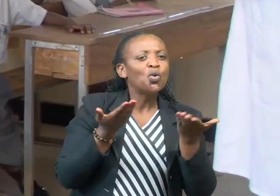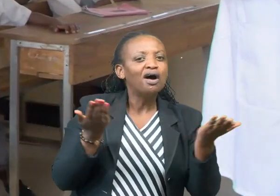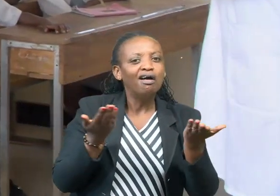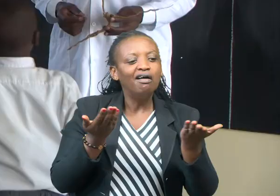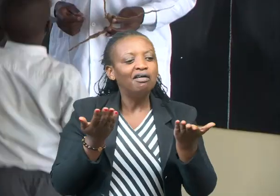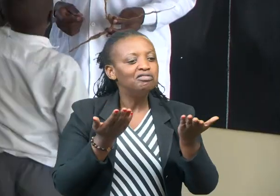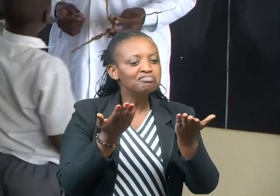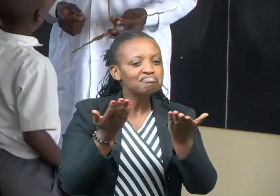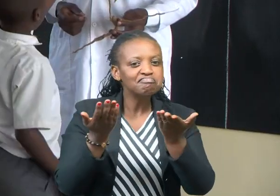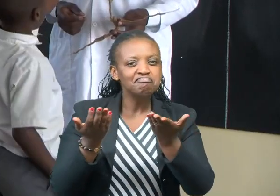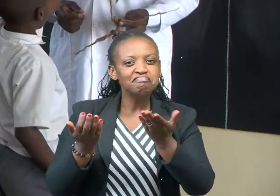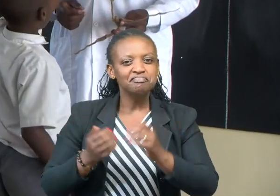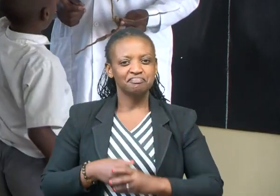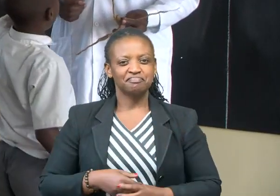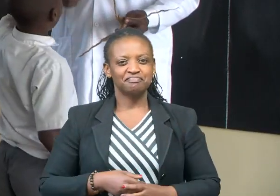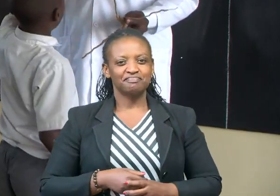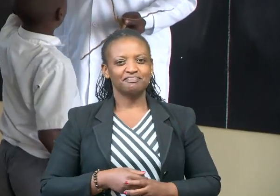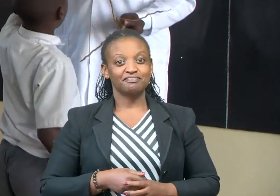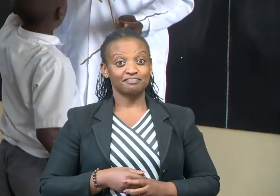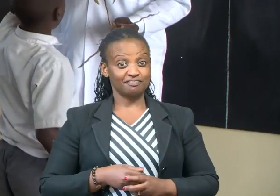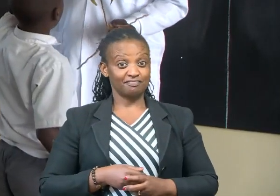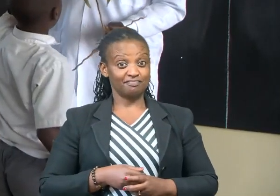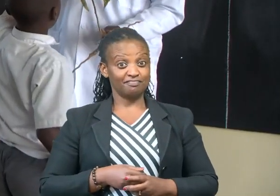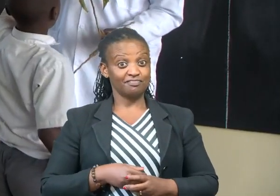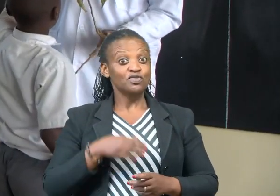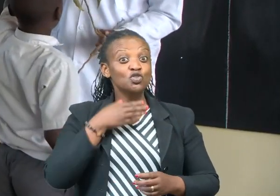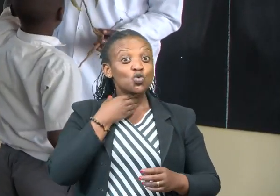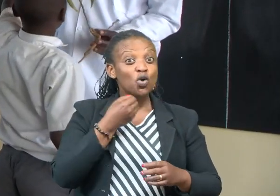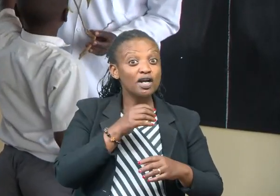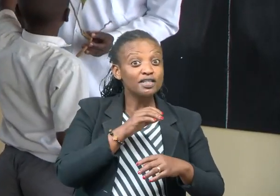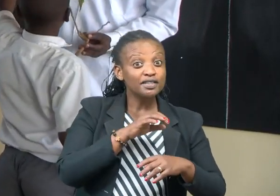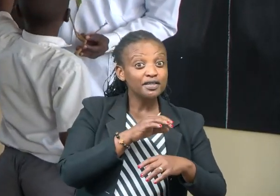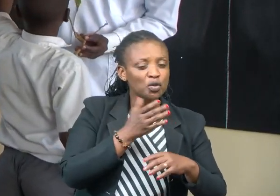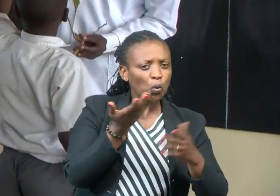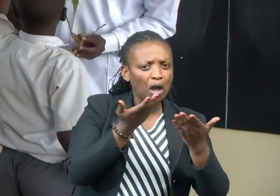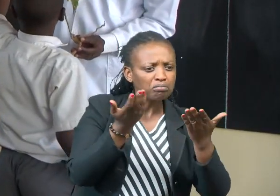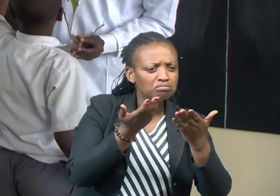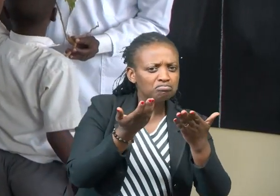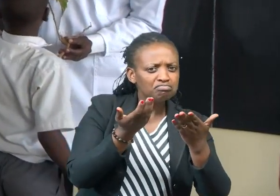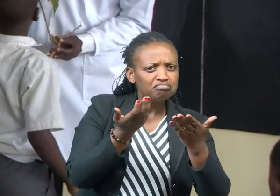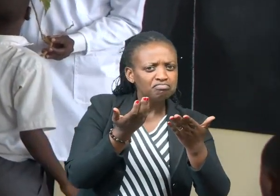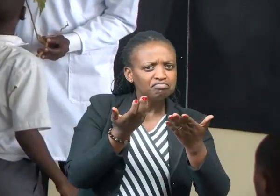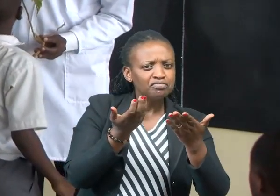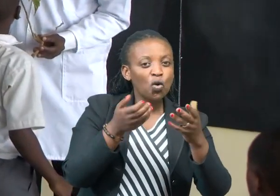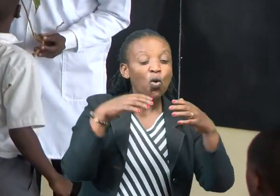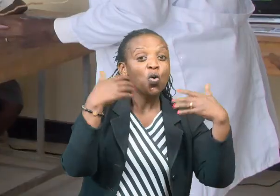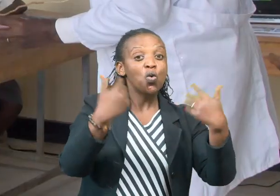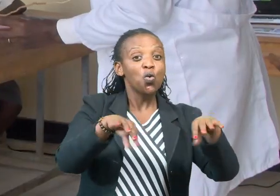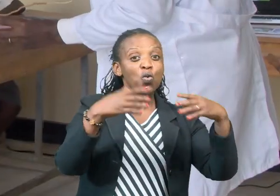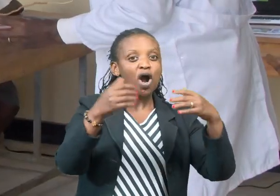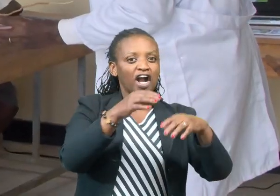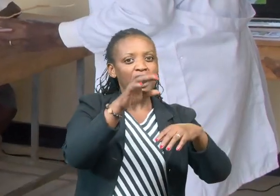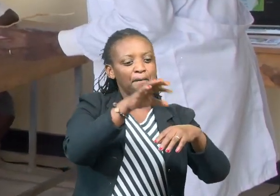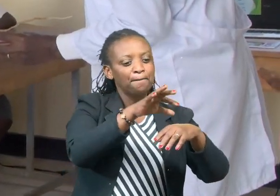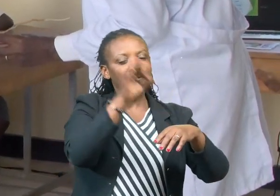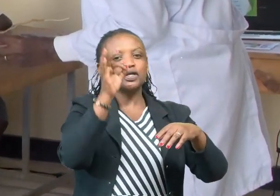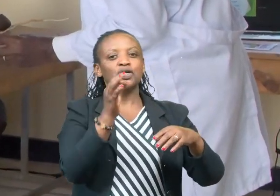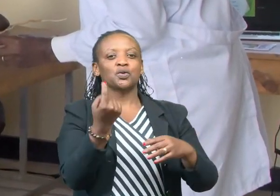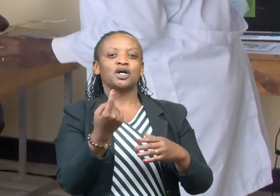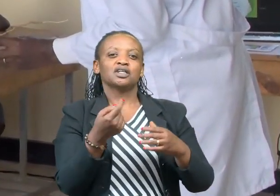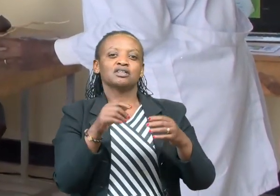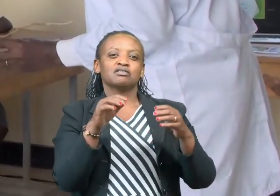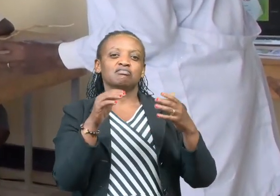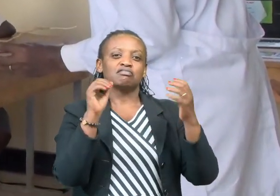is the flower? Hey, you have to. Where is it? Oh, wow. Can you pick